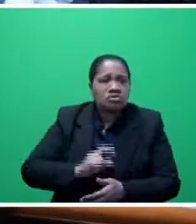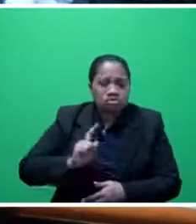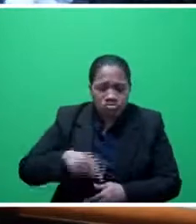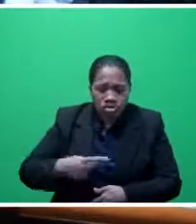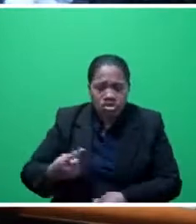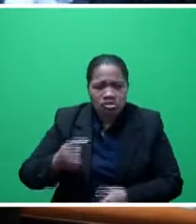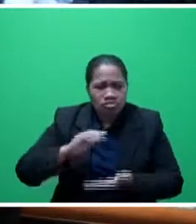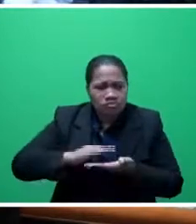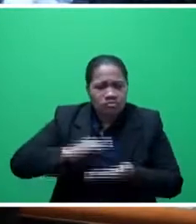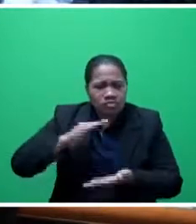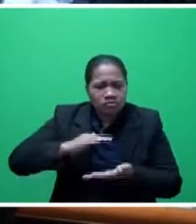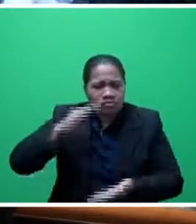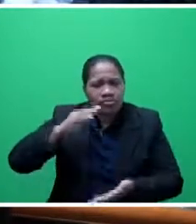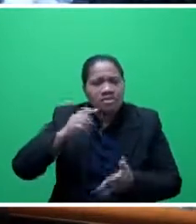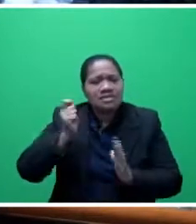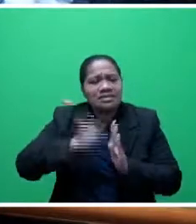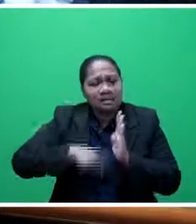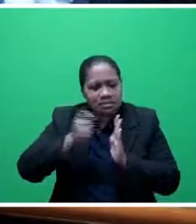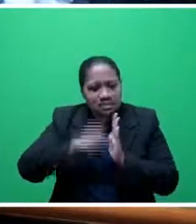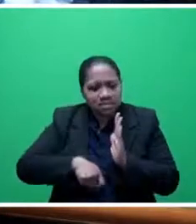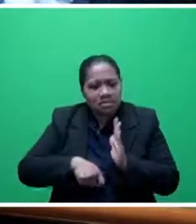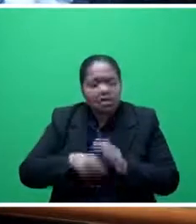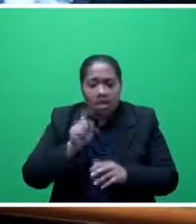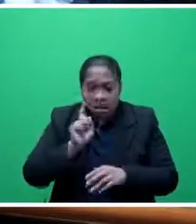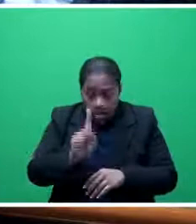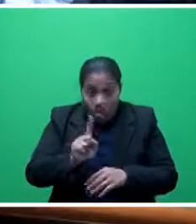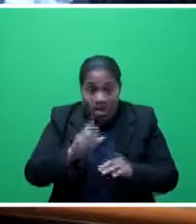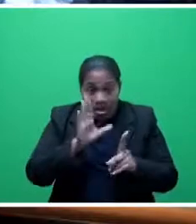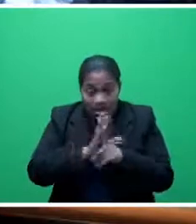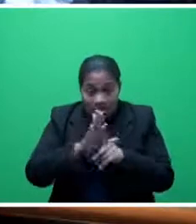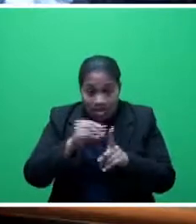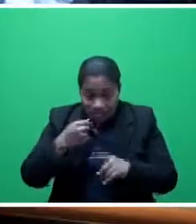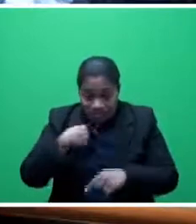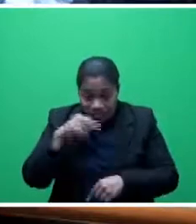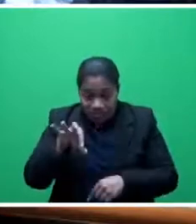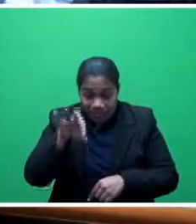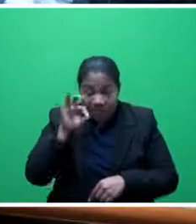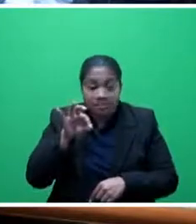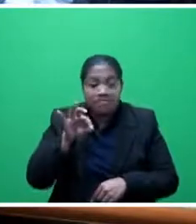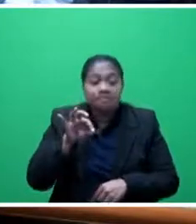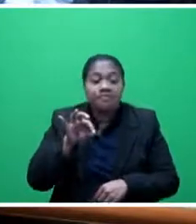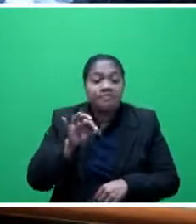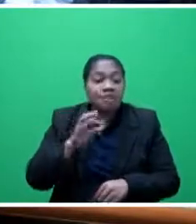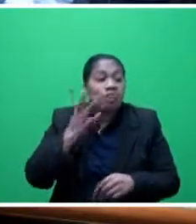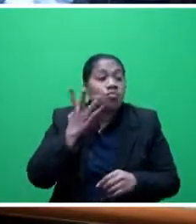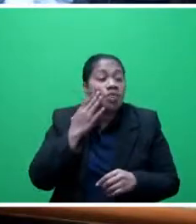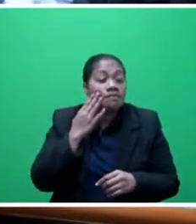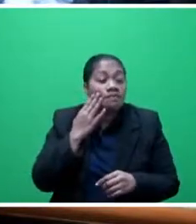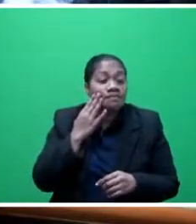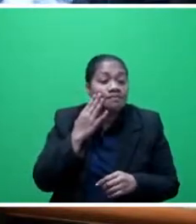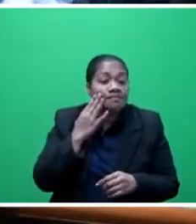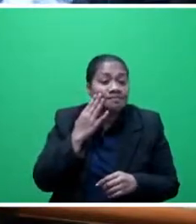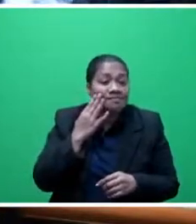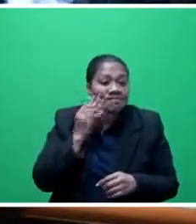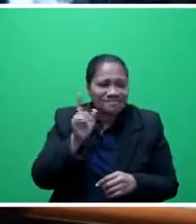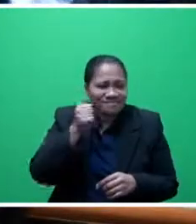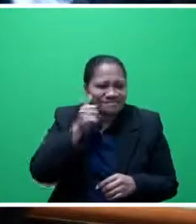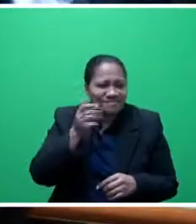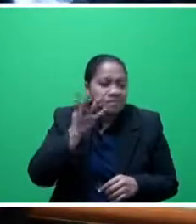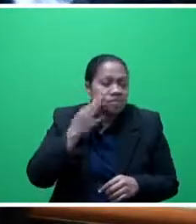taxes. And one example that I want to pick, when we said,